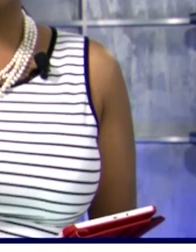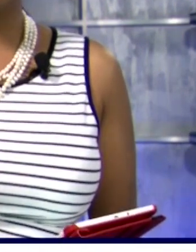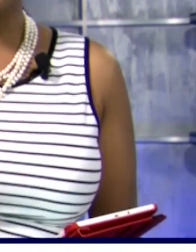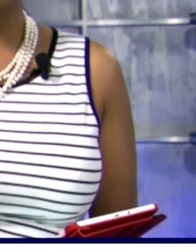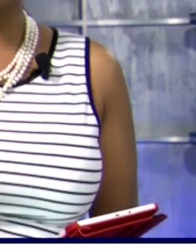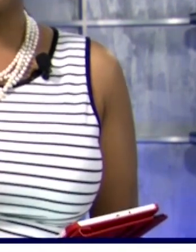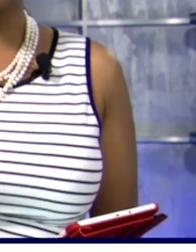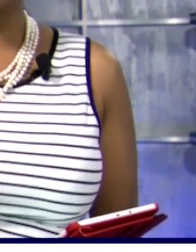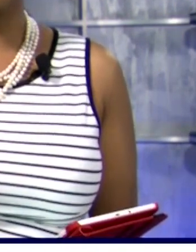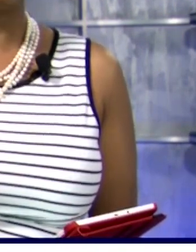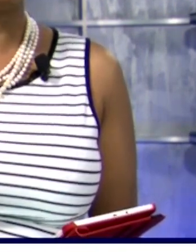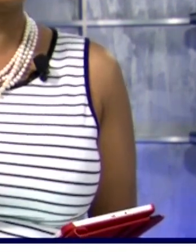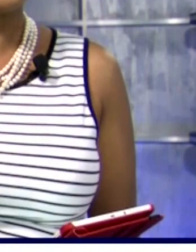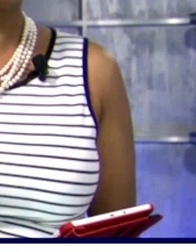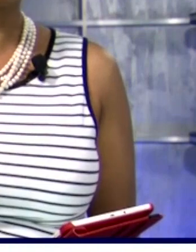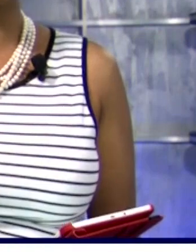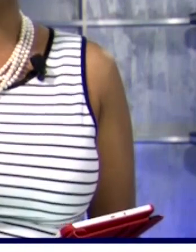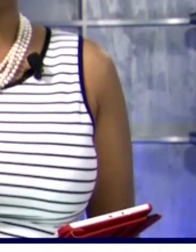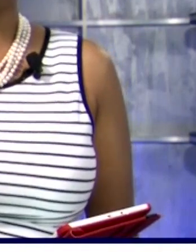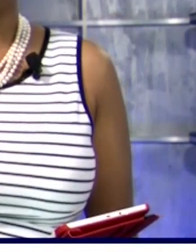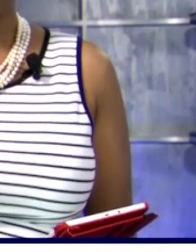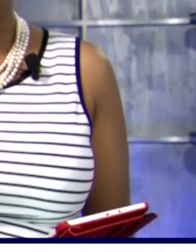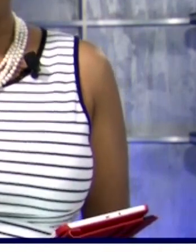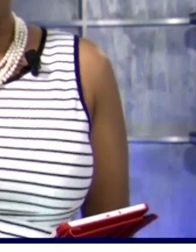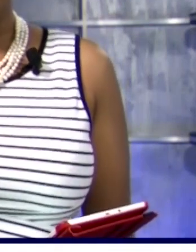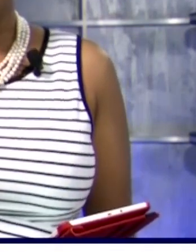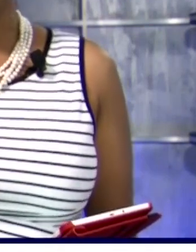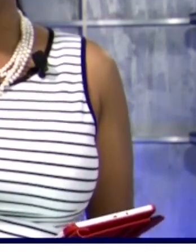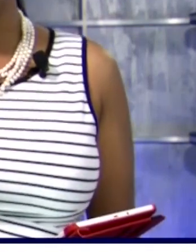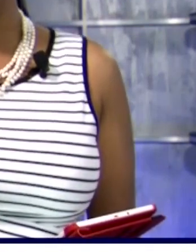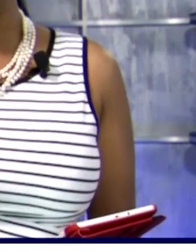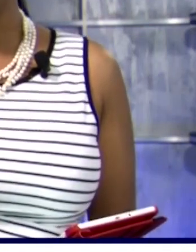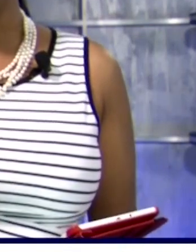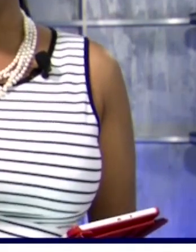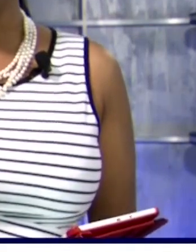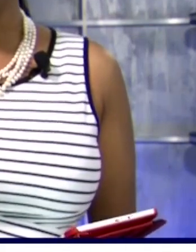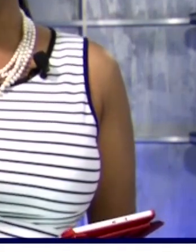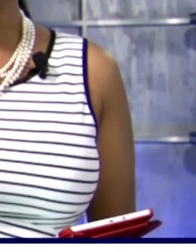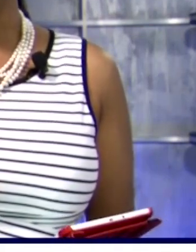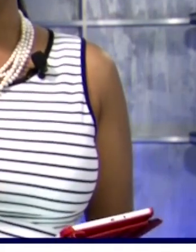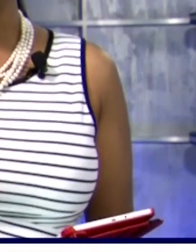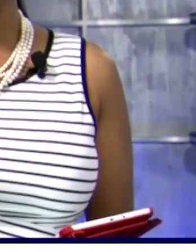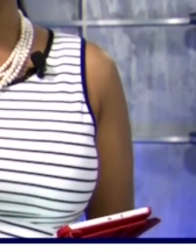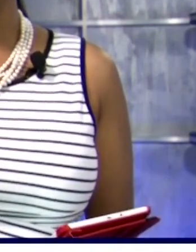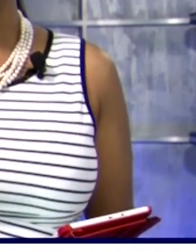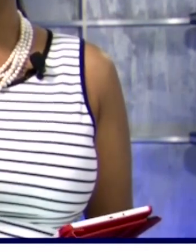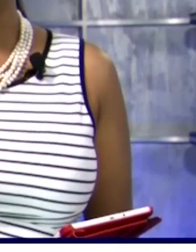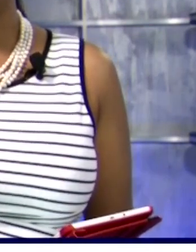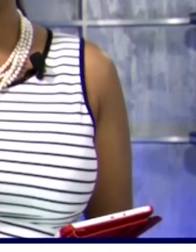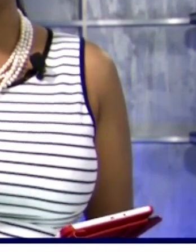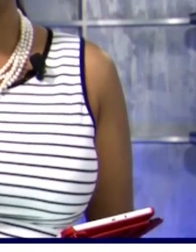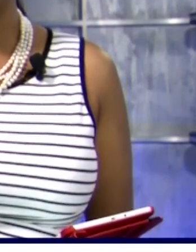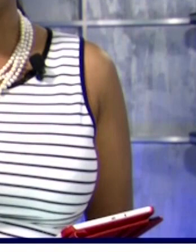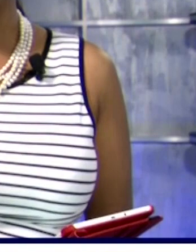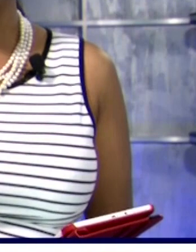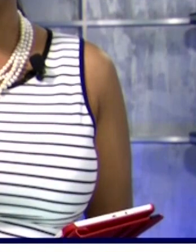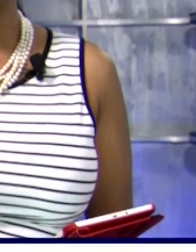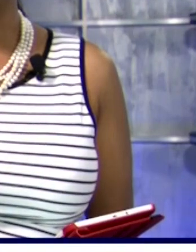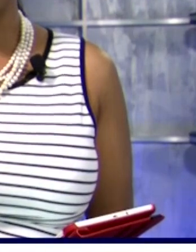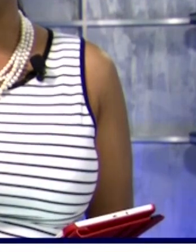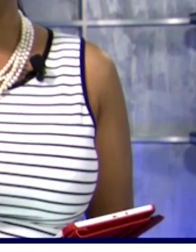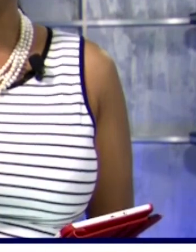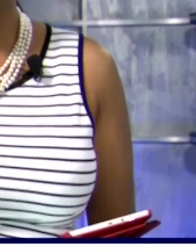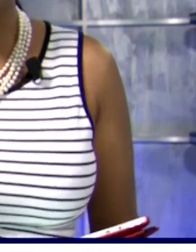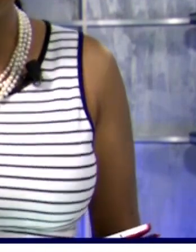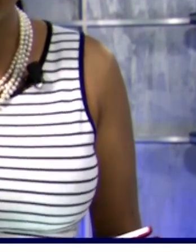Local tourism players monitoring the Liat situation. The government examines the feasibility of constructing a